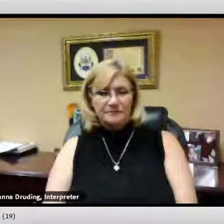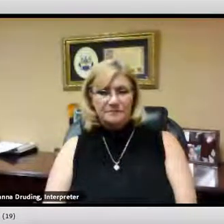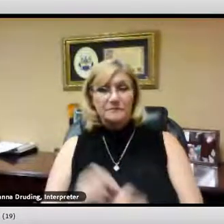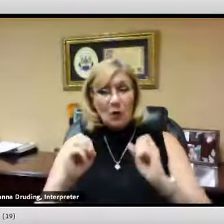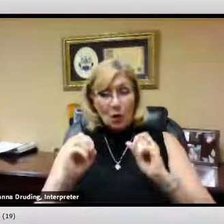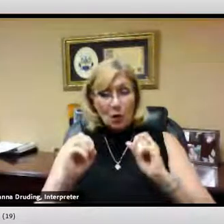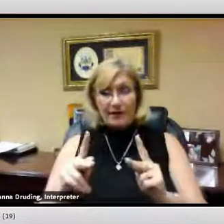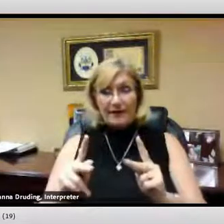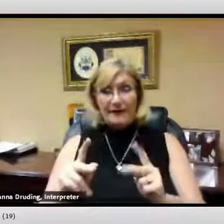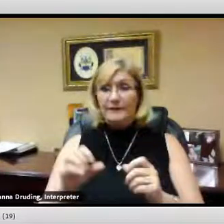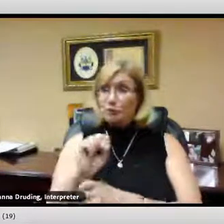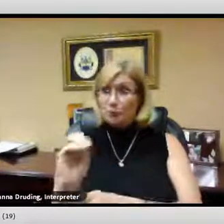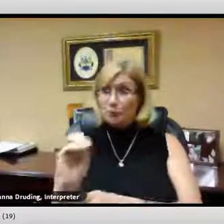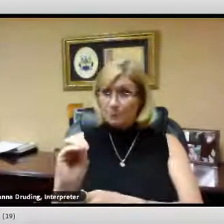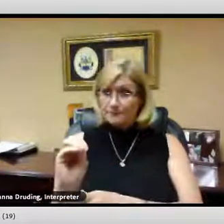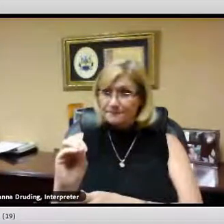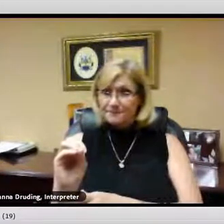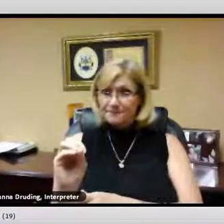Okay, so